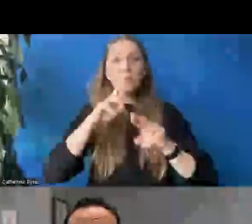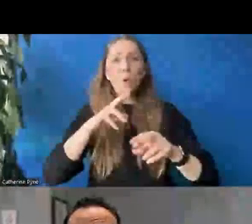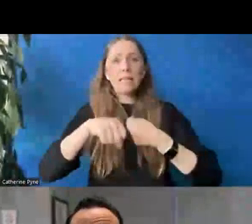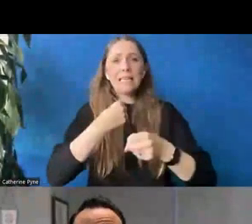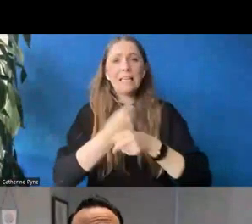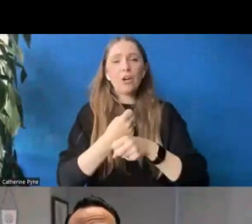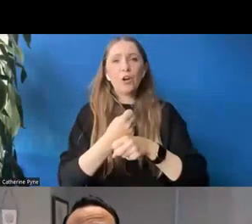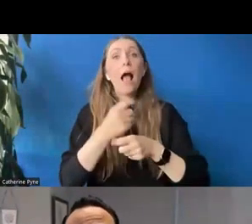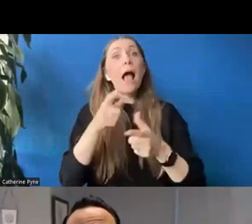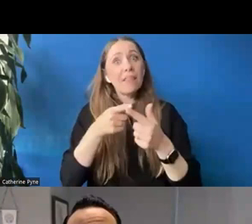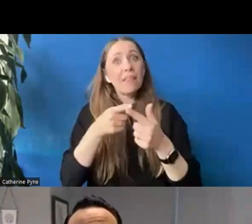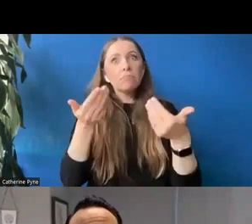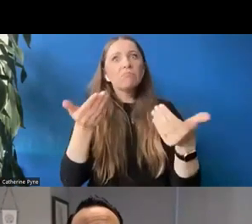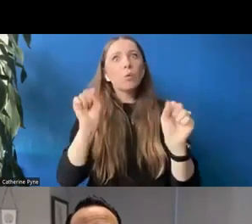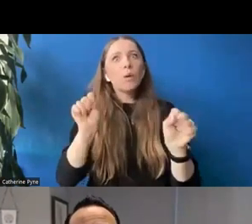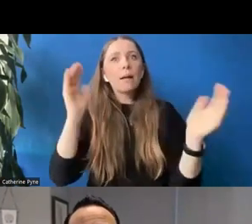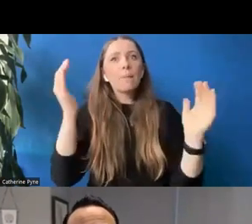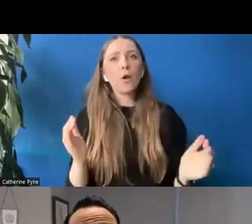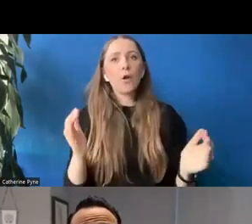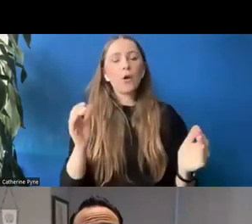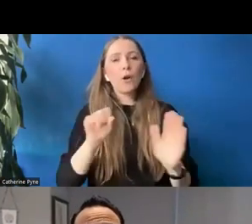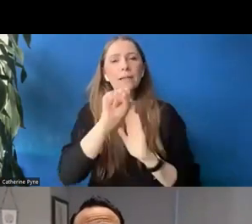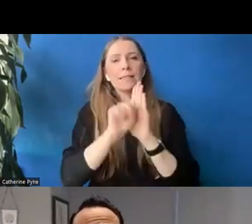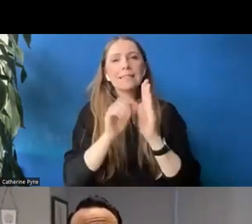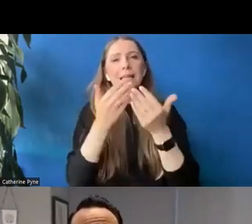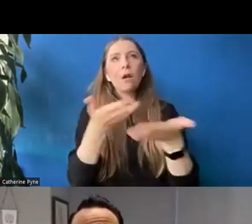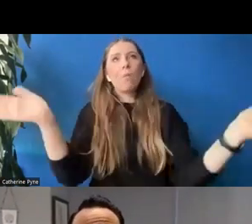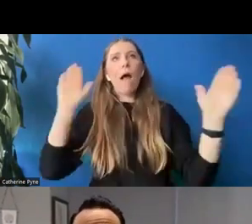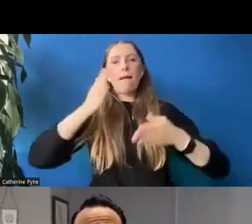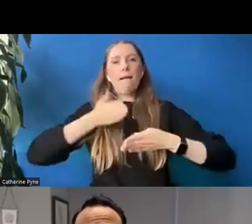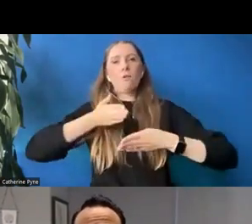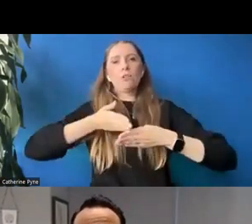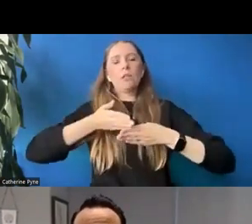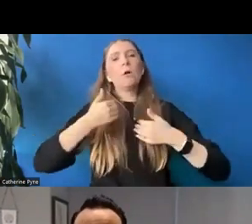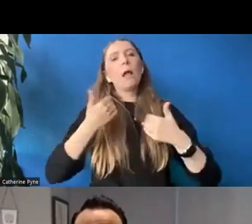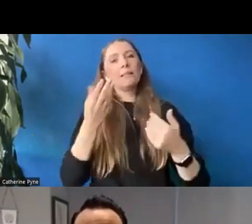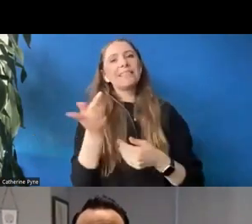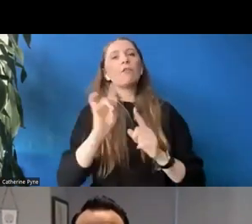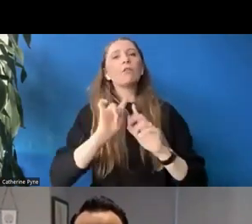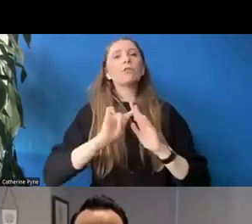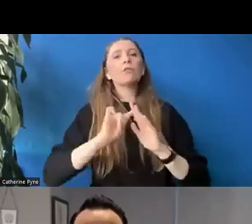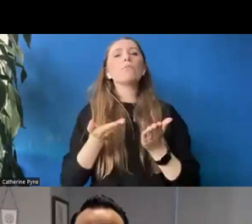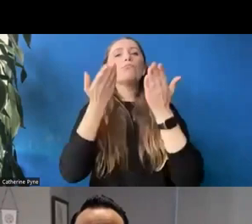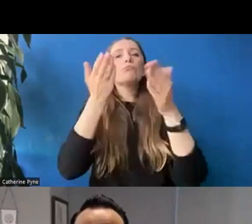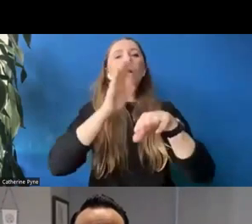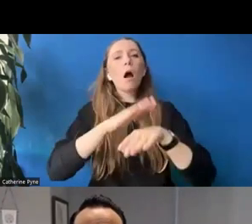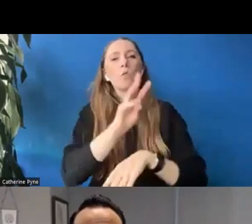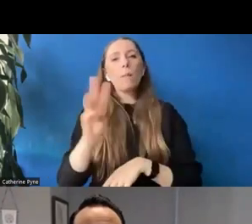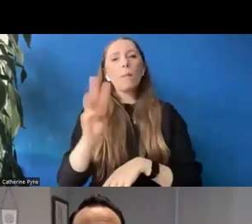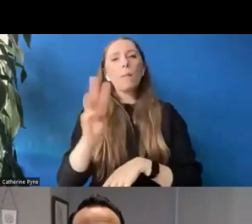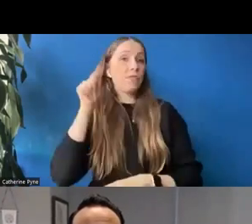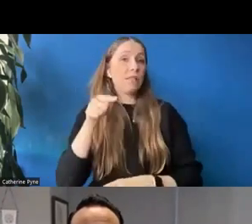the ability to compare to statewide averages. We included several starting prompts on the webpage for this